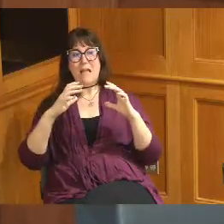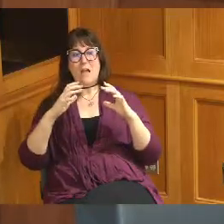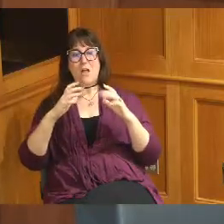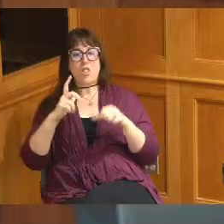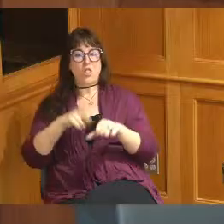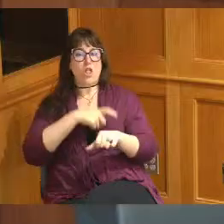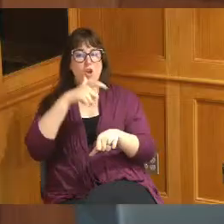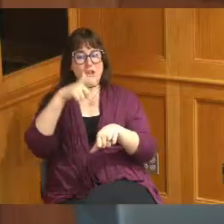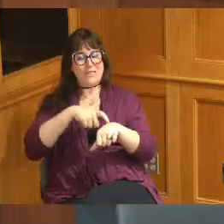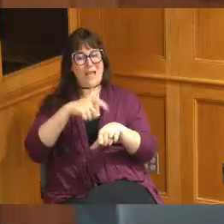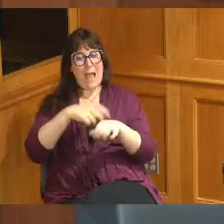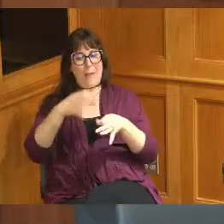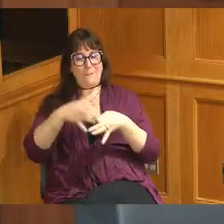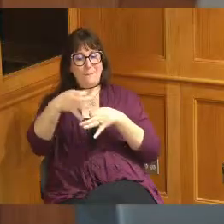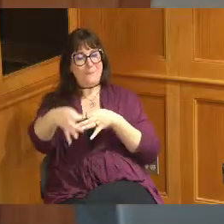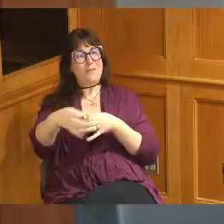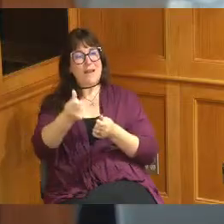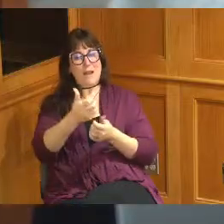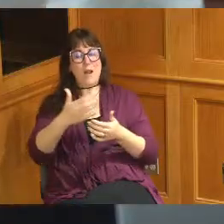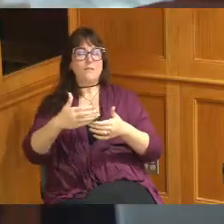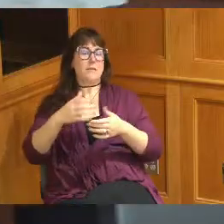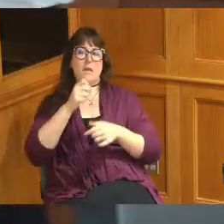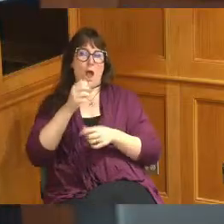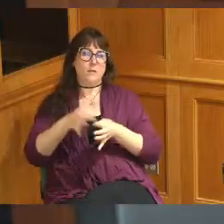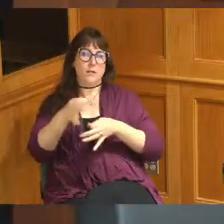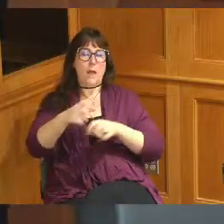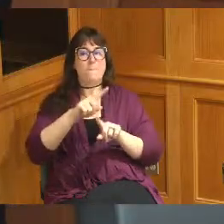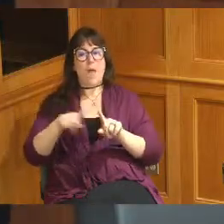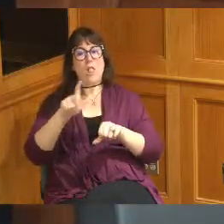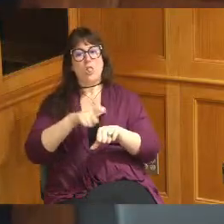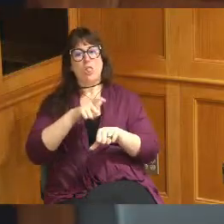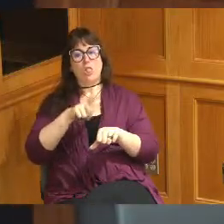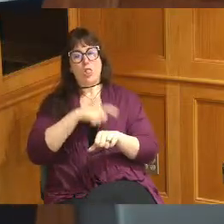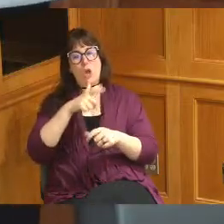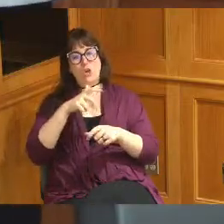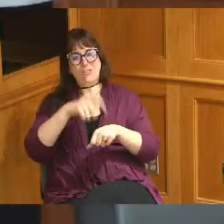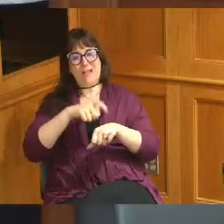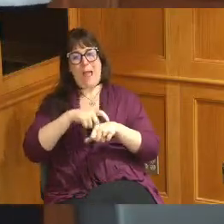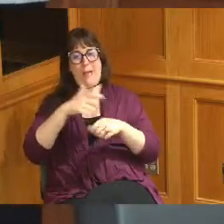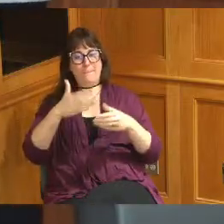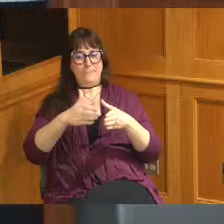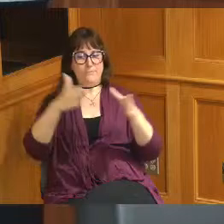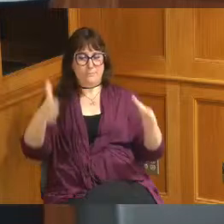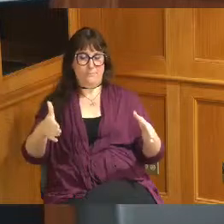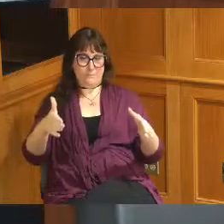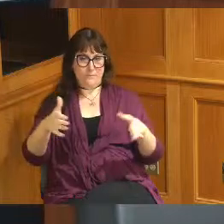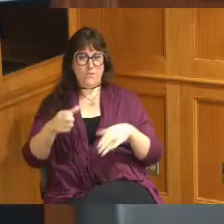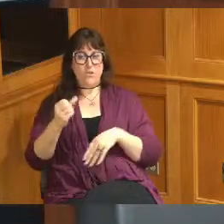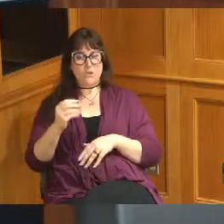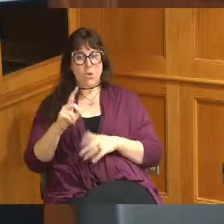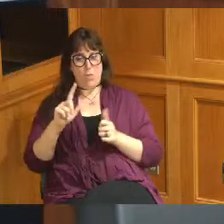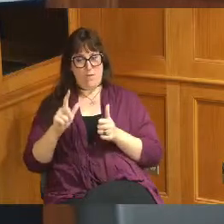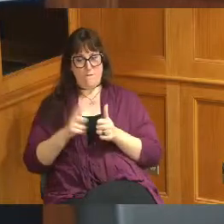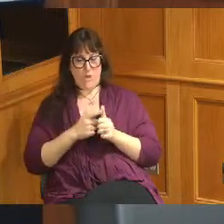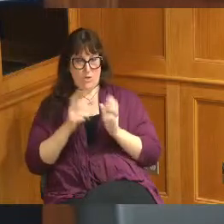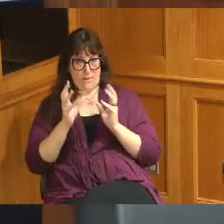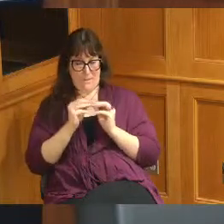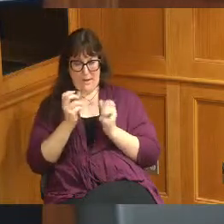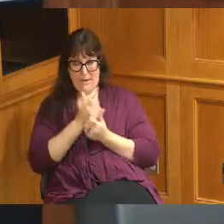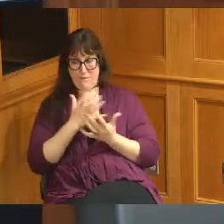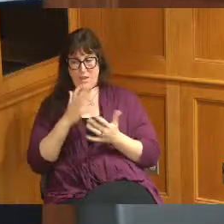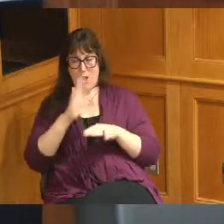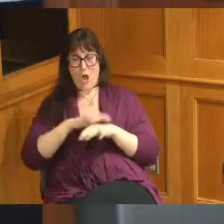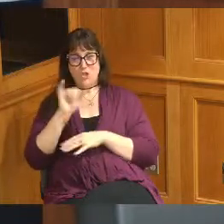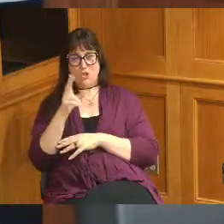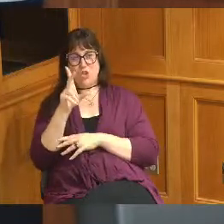time period. And we are planning, the Tax Levy Committee, to get started with a first meeting on that levy review on